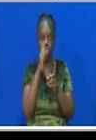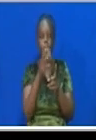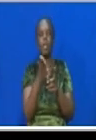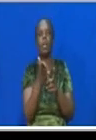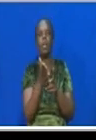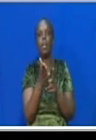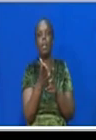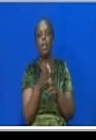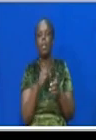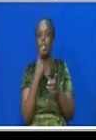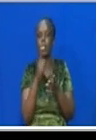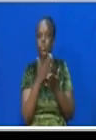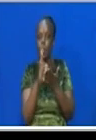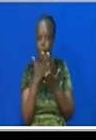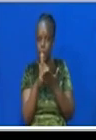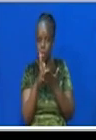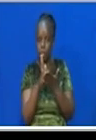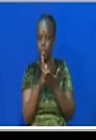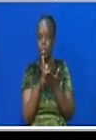questions is parts,